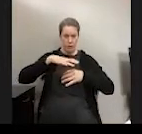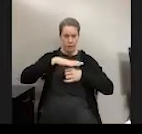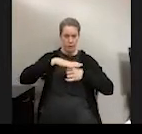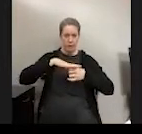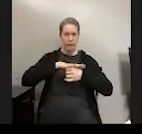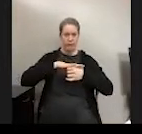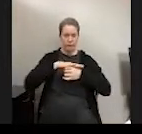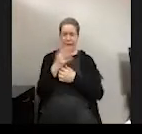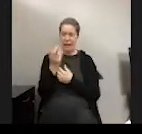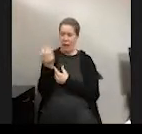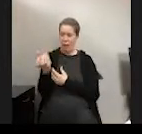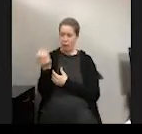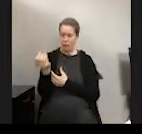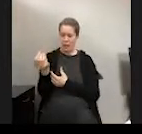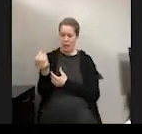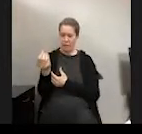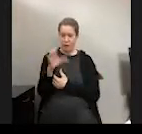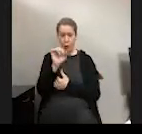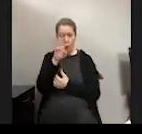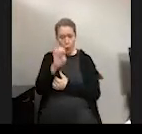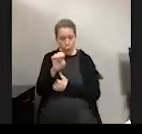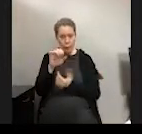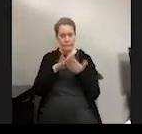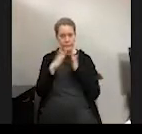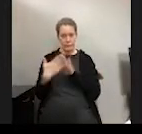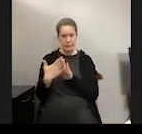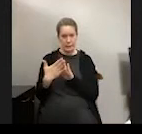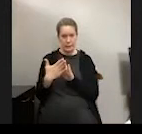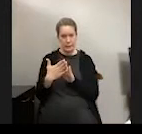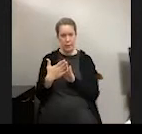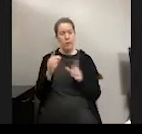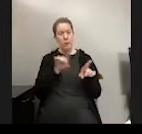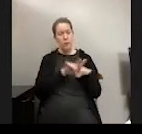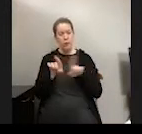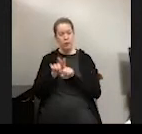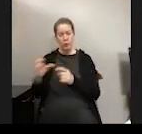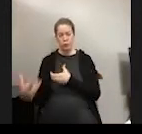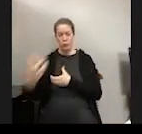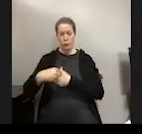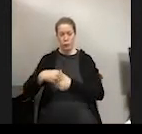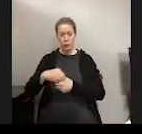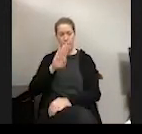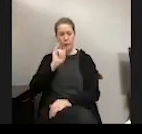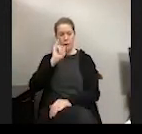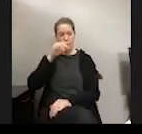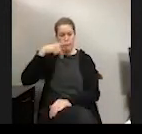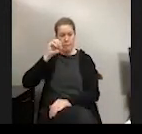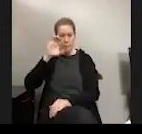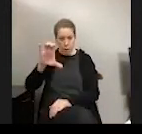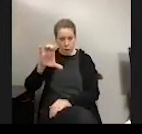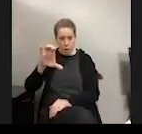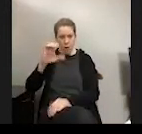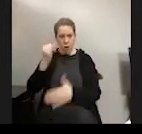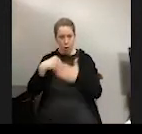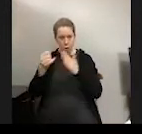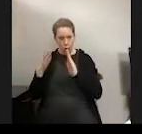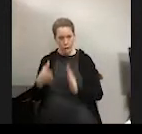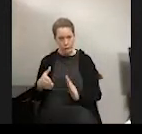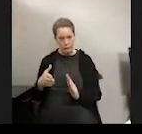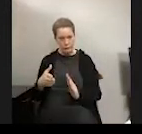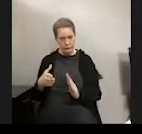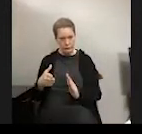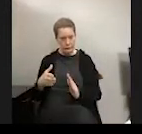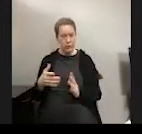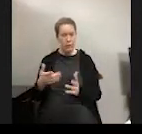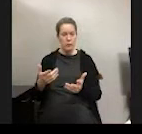core, focus on BIPOC artists and curators and cultural institutions, and based in equity. So,